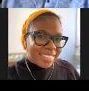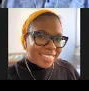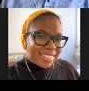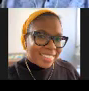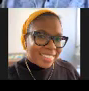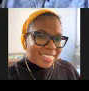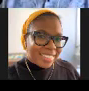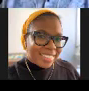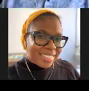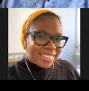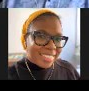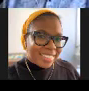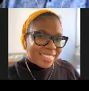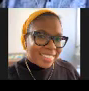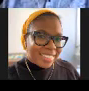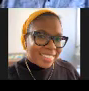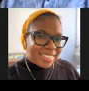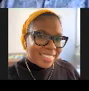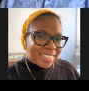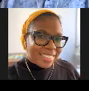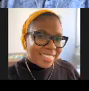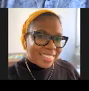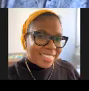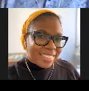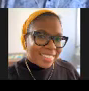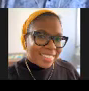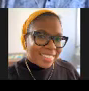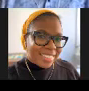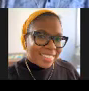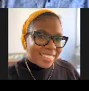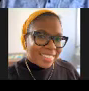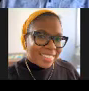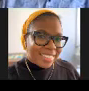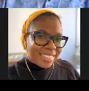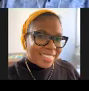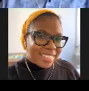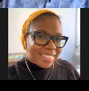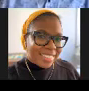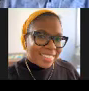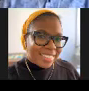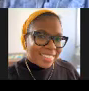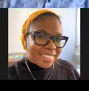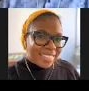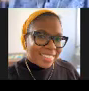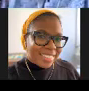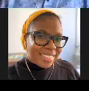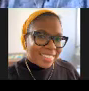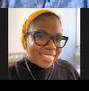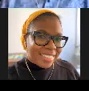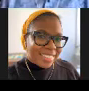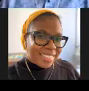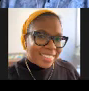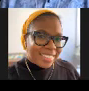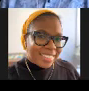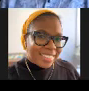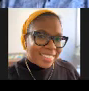environment isn't, natural. It wasn't born this way, so to speak. It didn't come